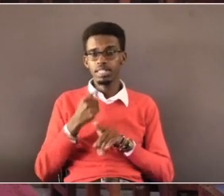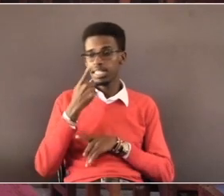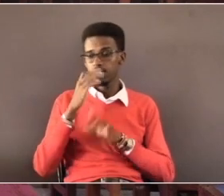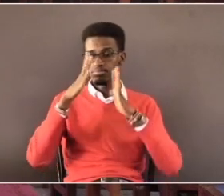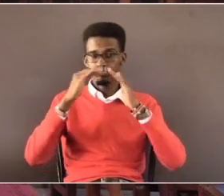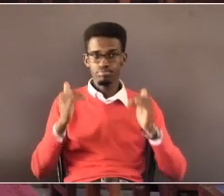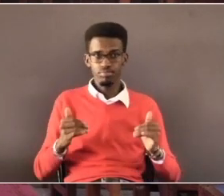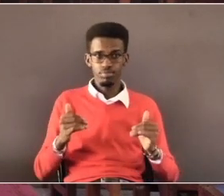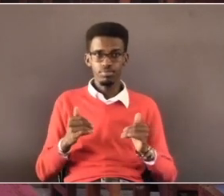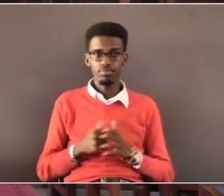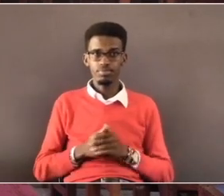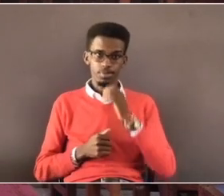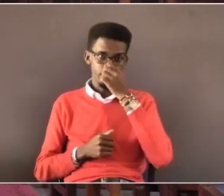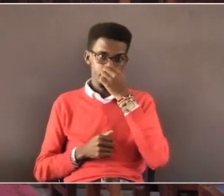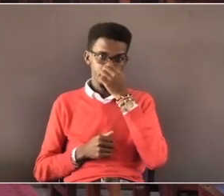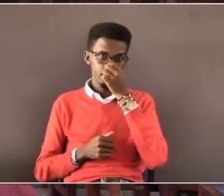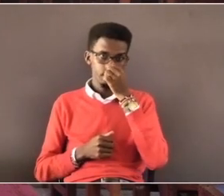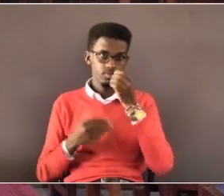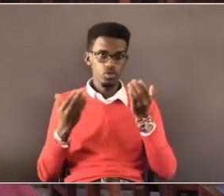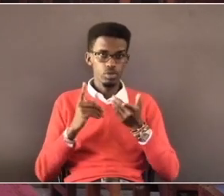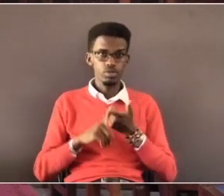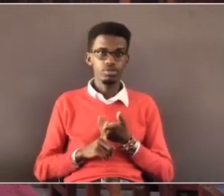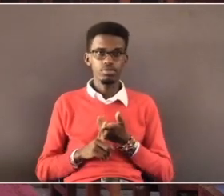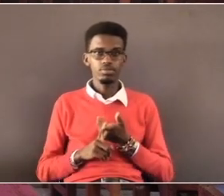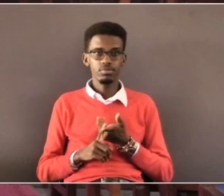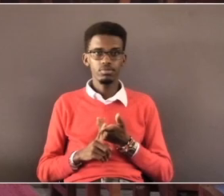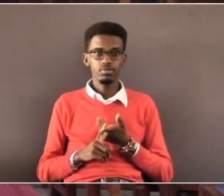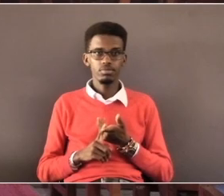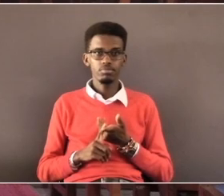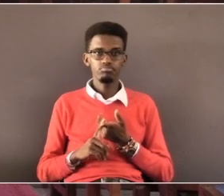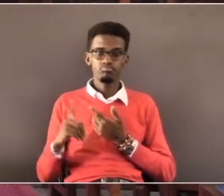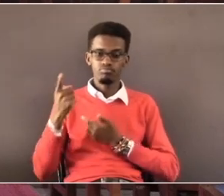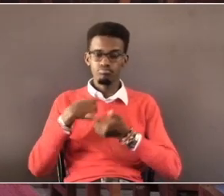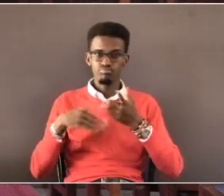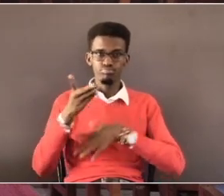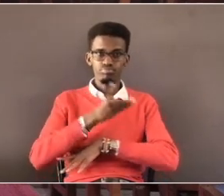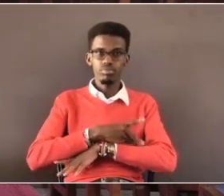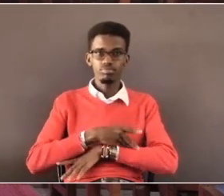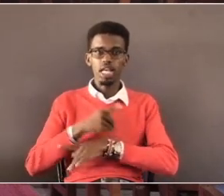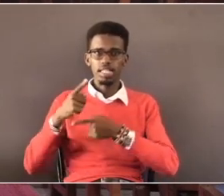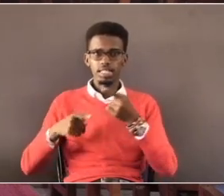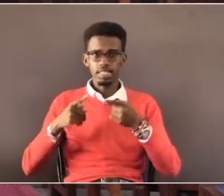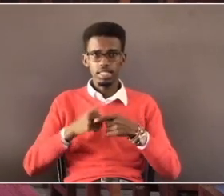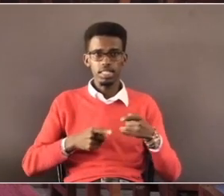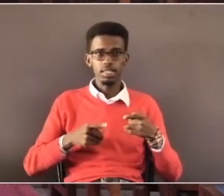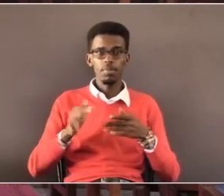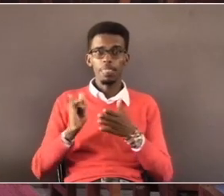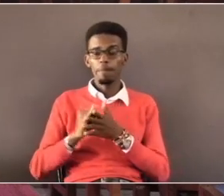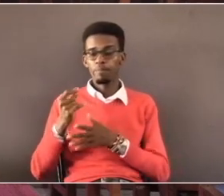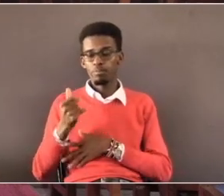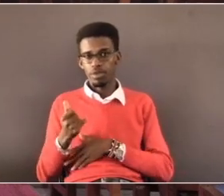pesa. Whether there'll be diapers in the coming days, in the coming years, that's your bado ni